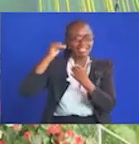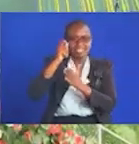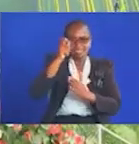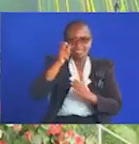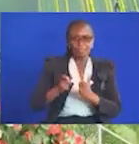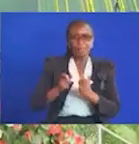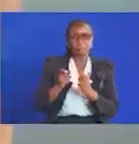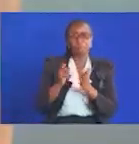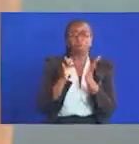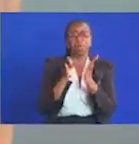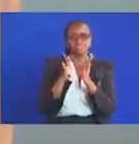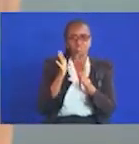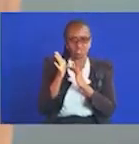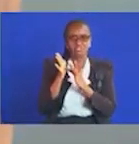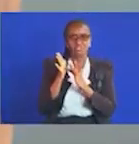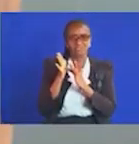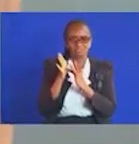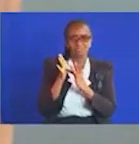person Jesus.